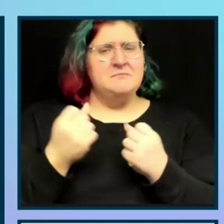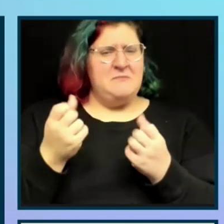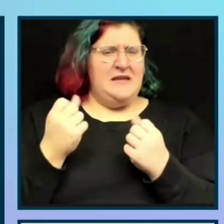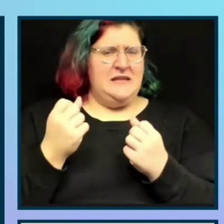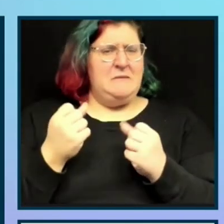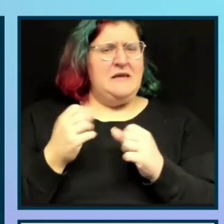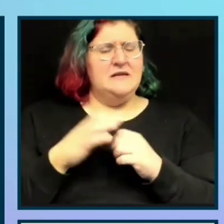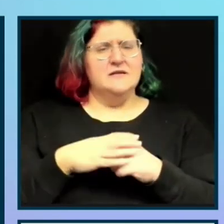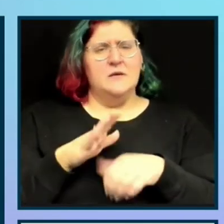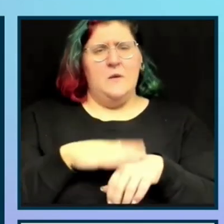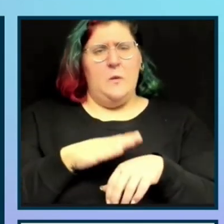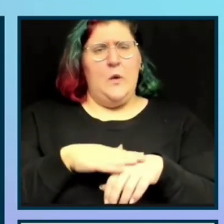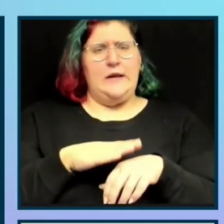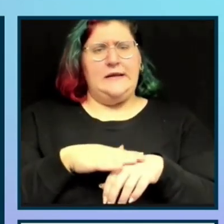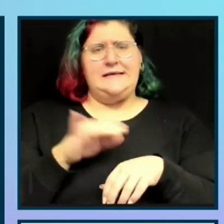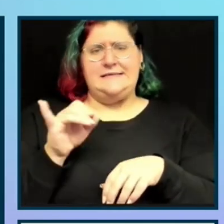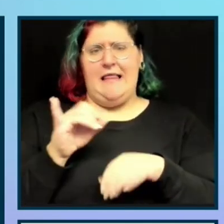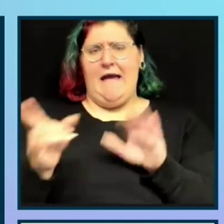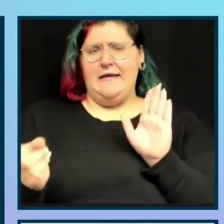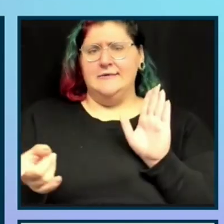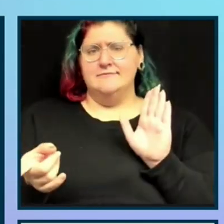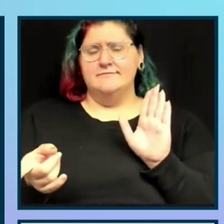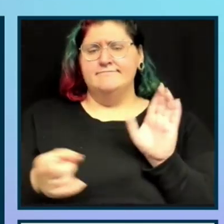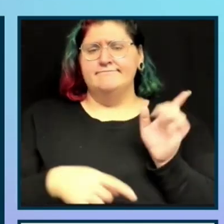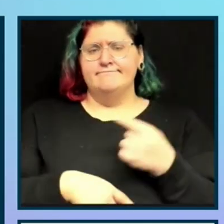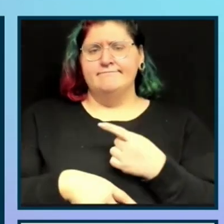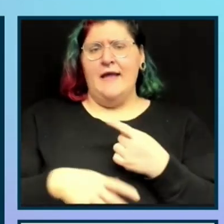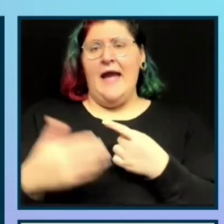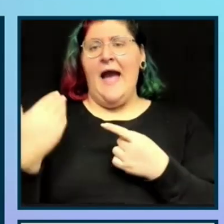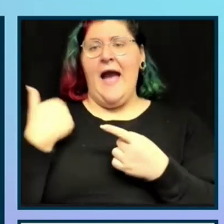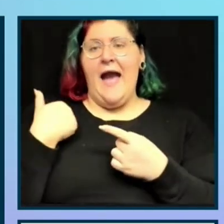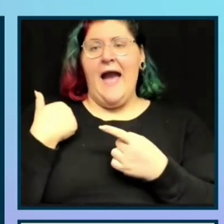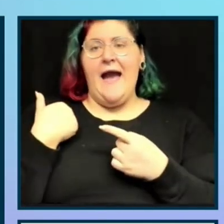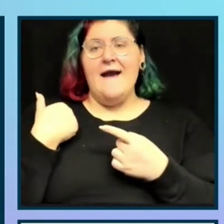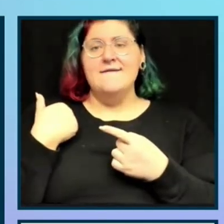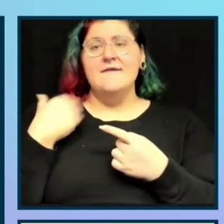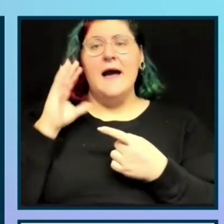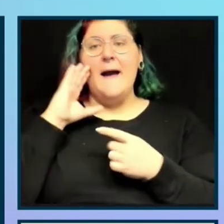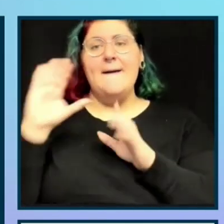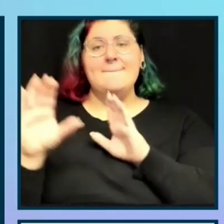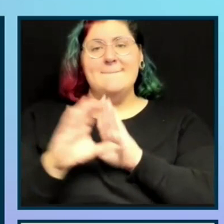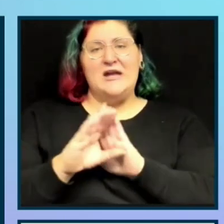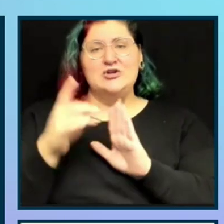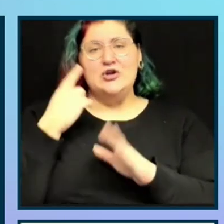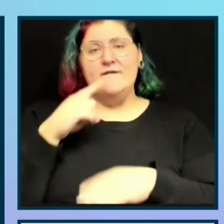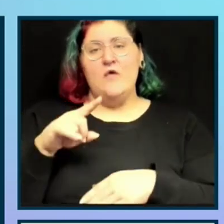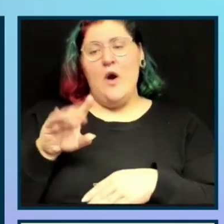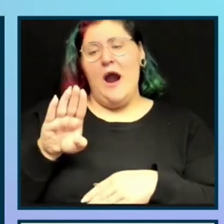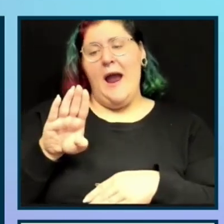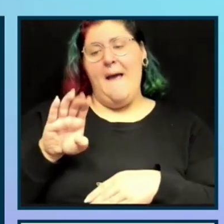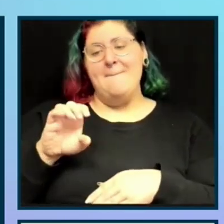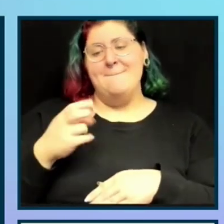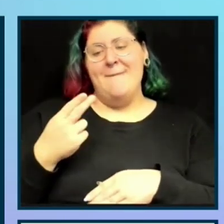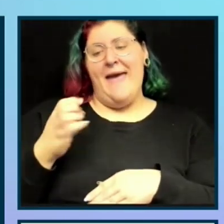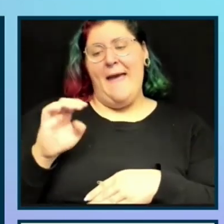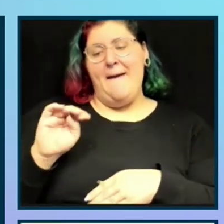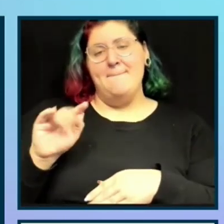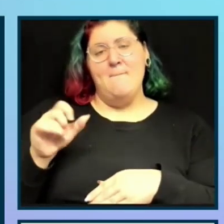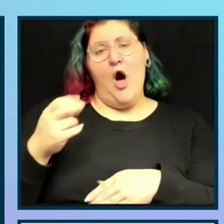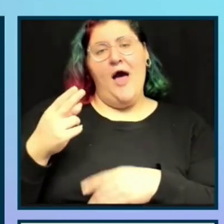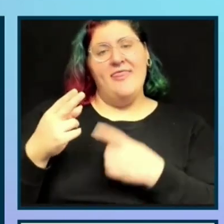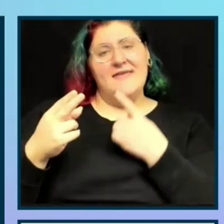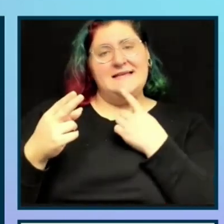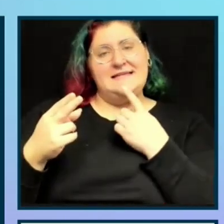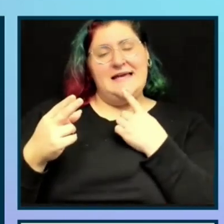a picture of a behemoth ride. It's a safety guide for right before you get on the ride. And